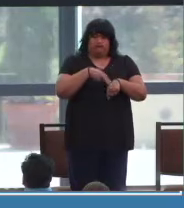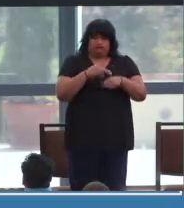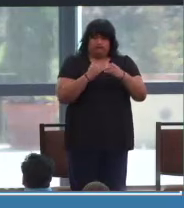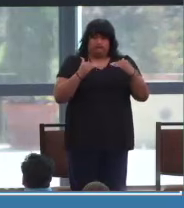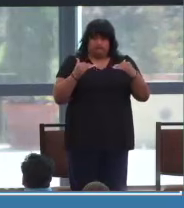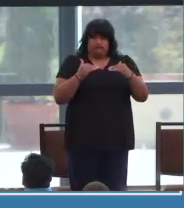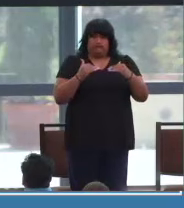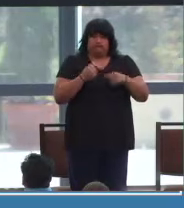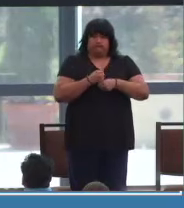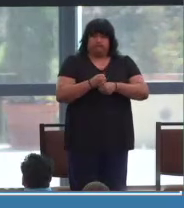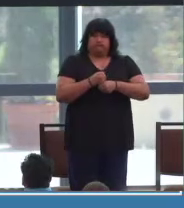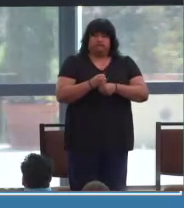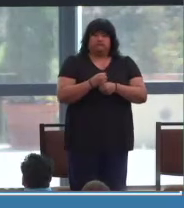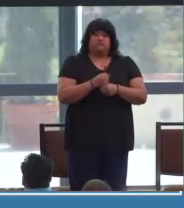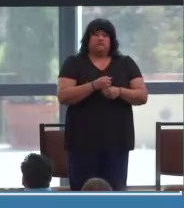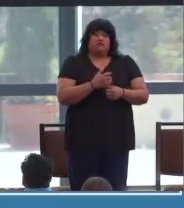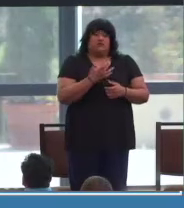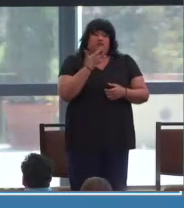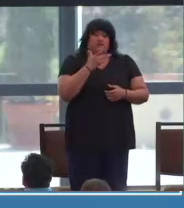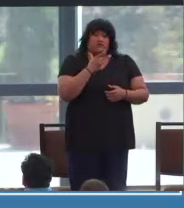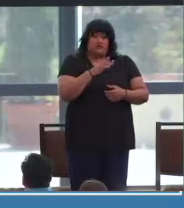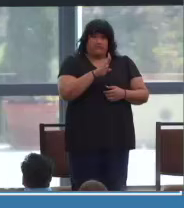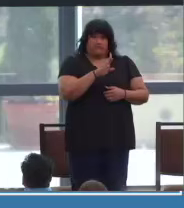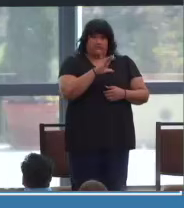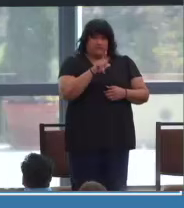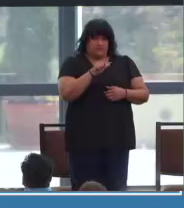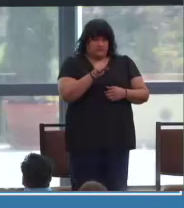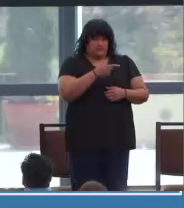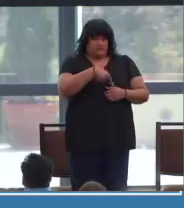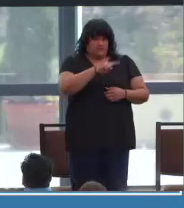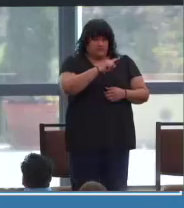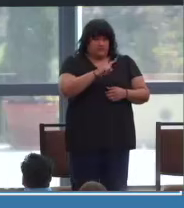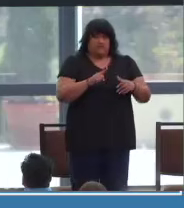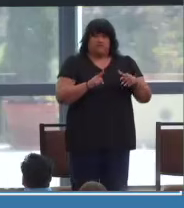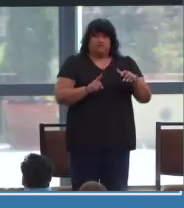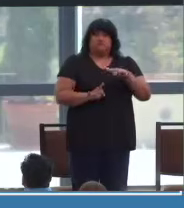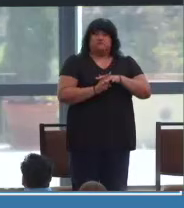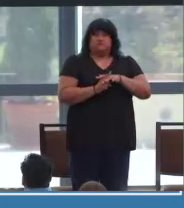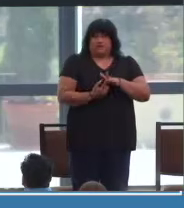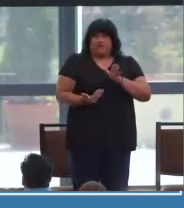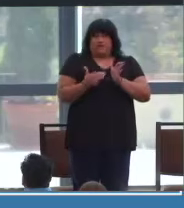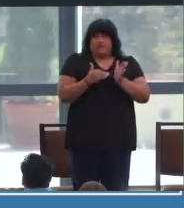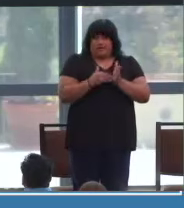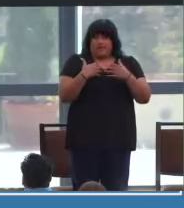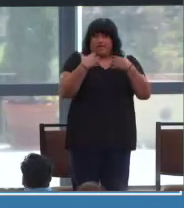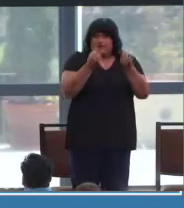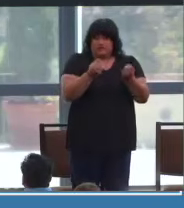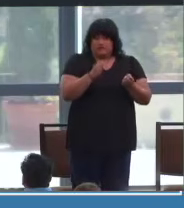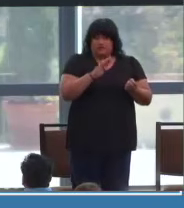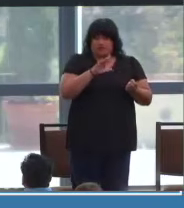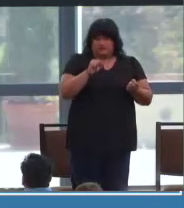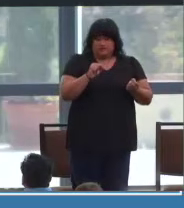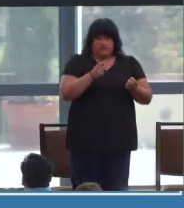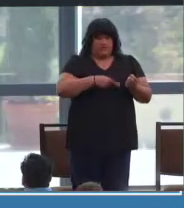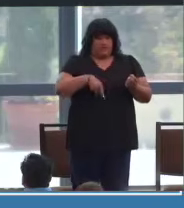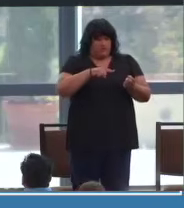needed. Fortunately, the B cells that are returning are quote unquote naive B cells. They're healthy B cells. So those those